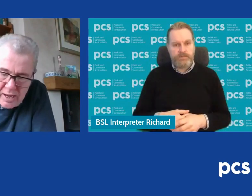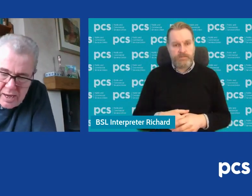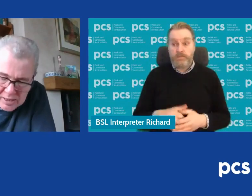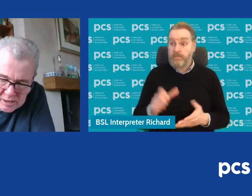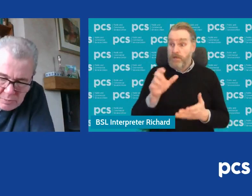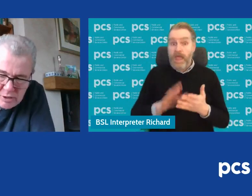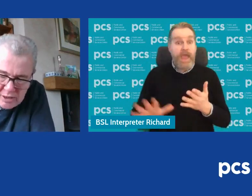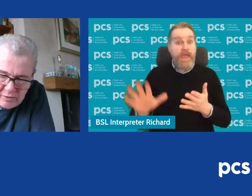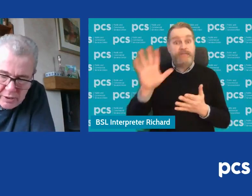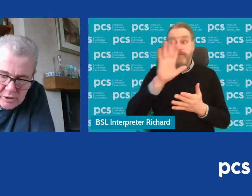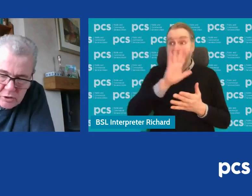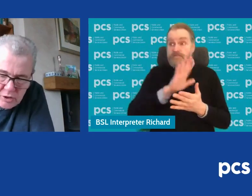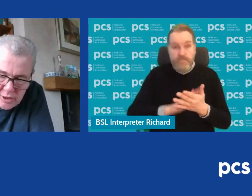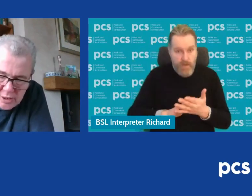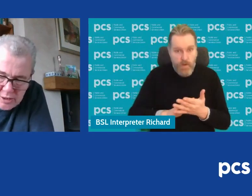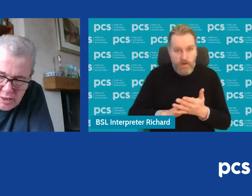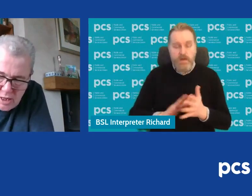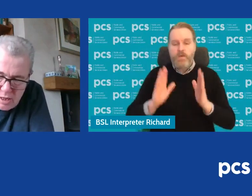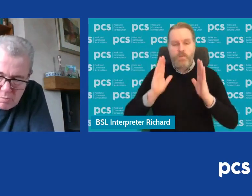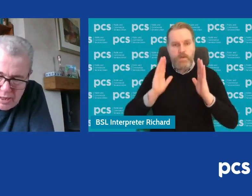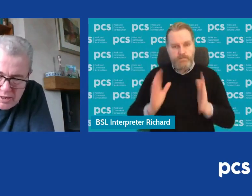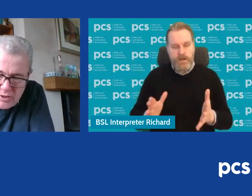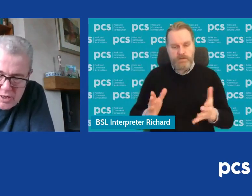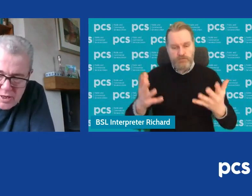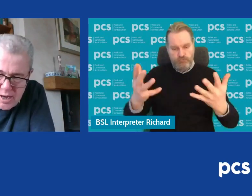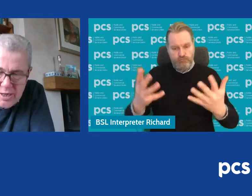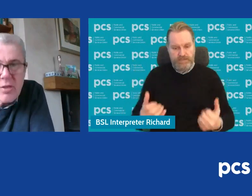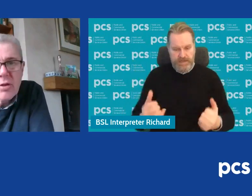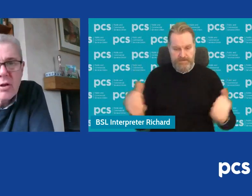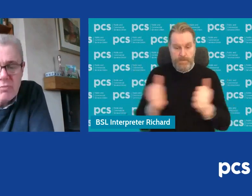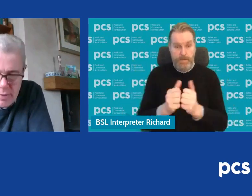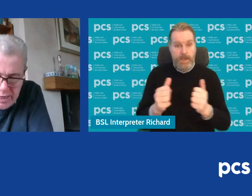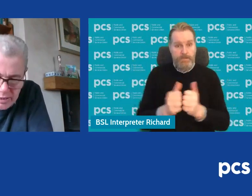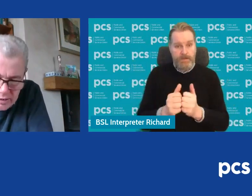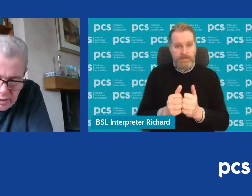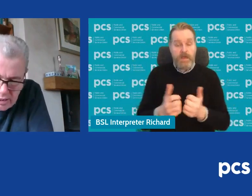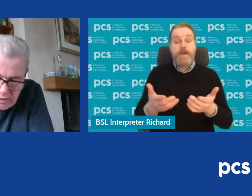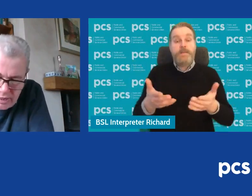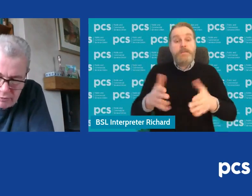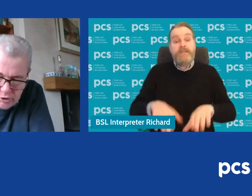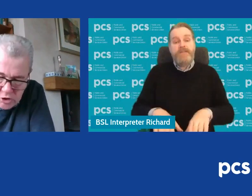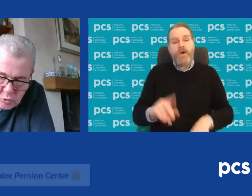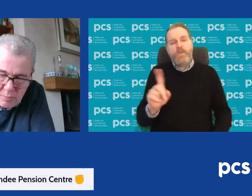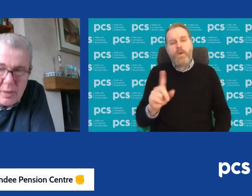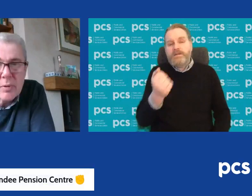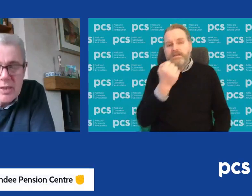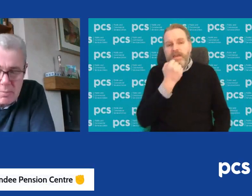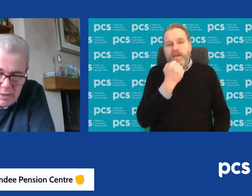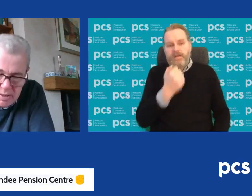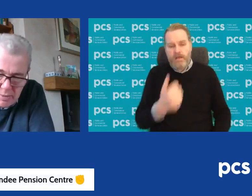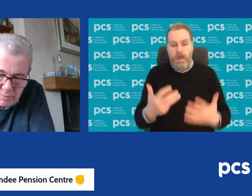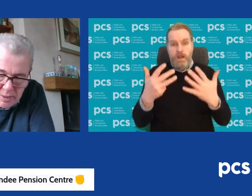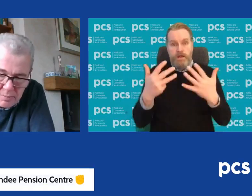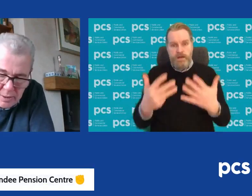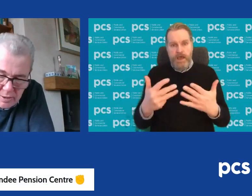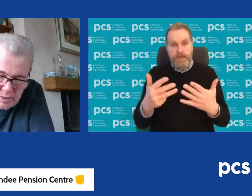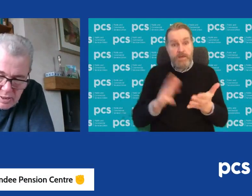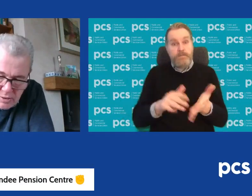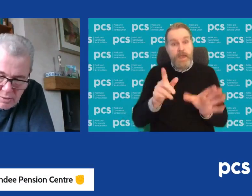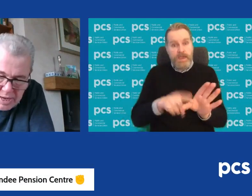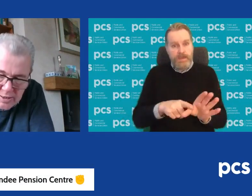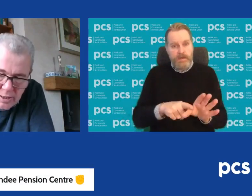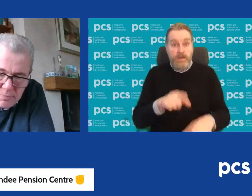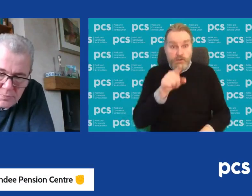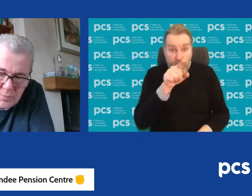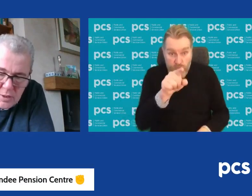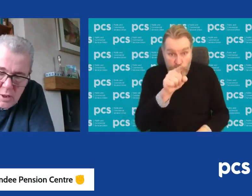paper has to be received by the scrutineers by the 9th of May. And therefore, the sooner people send back their ballot paper,